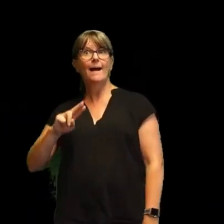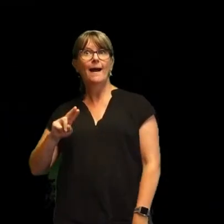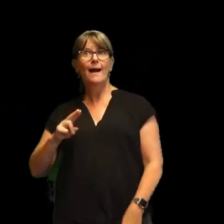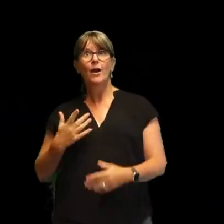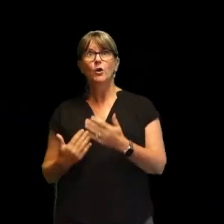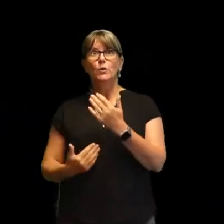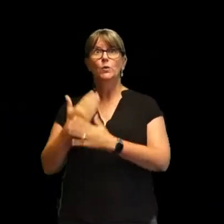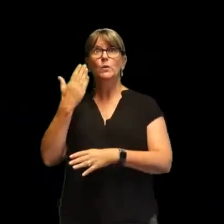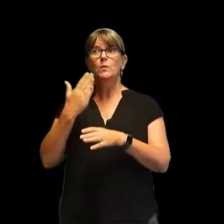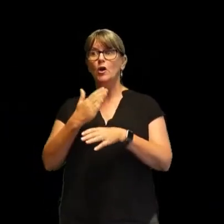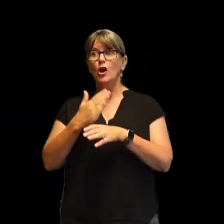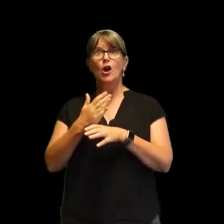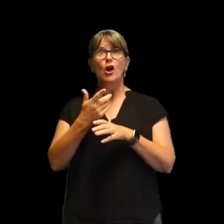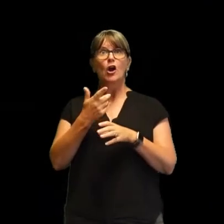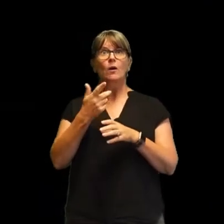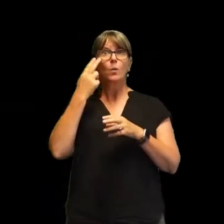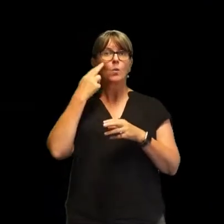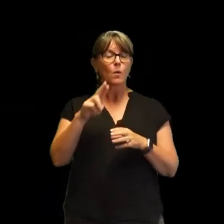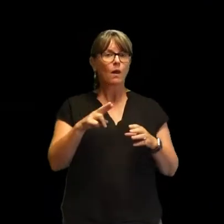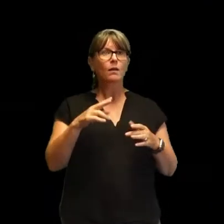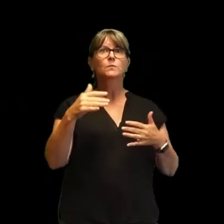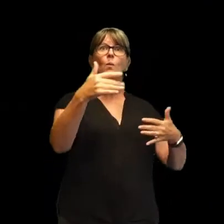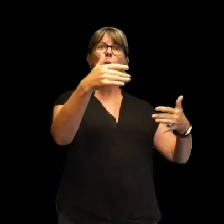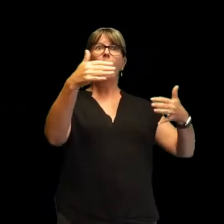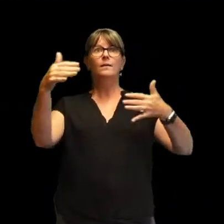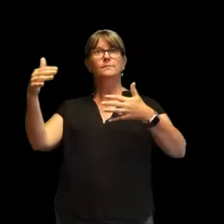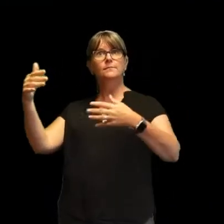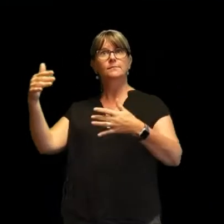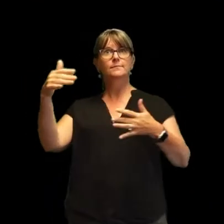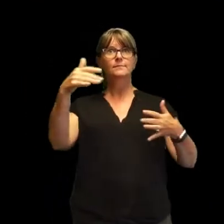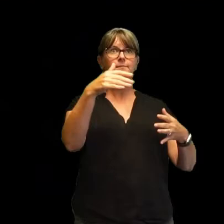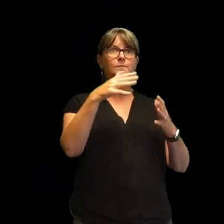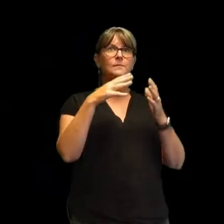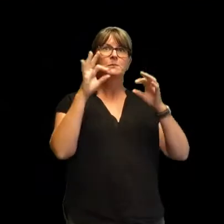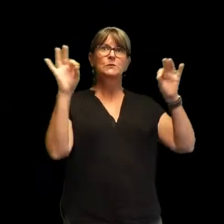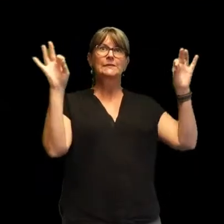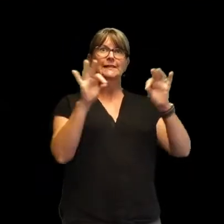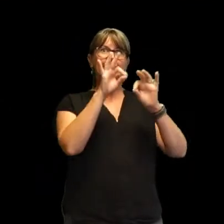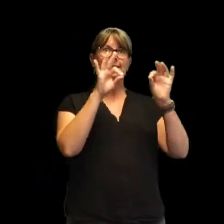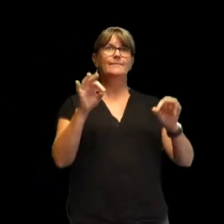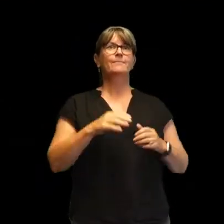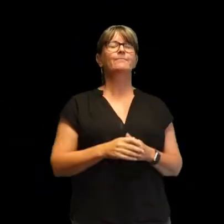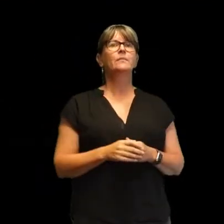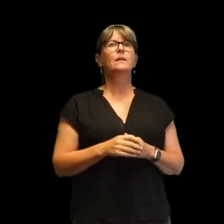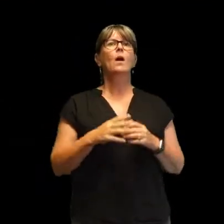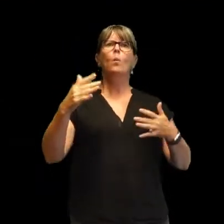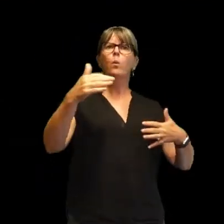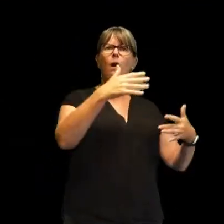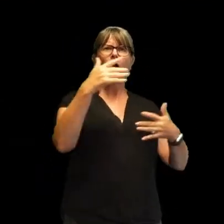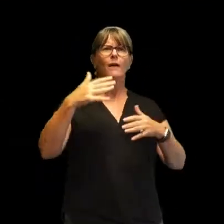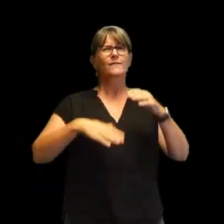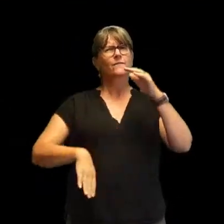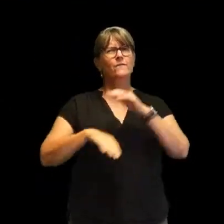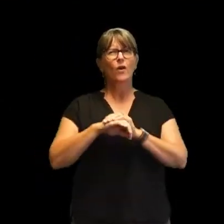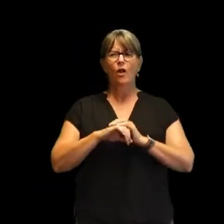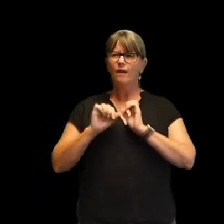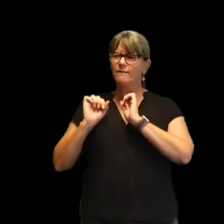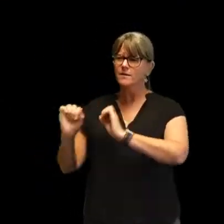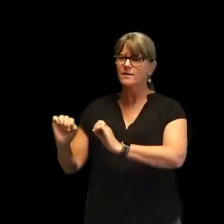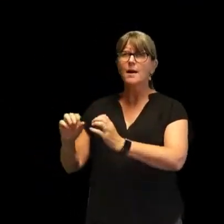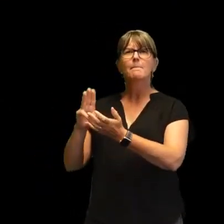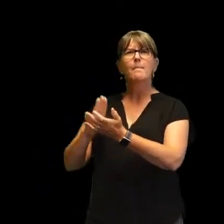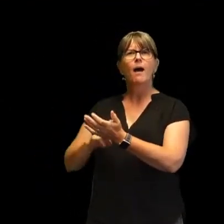Well, Marcos is back with a new work for the company called Waltz. Waltz is full of Marcos's